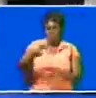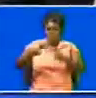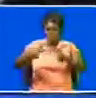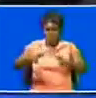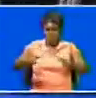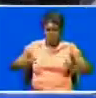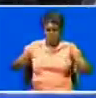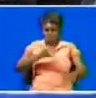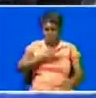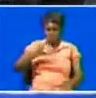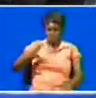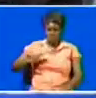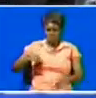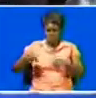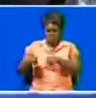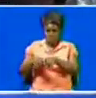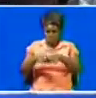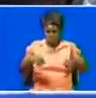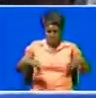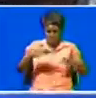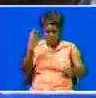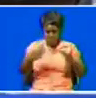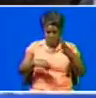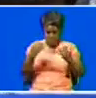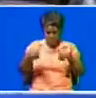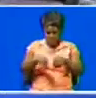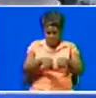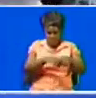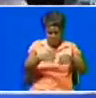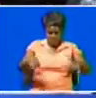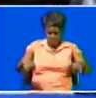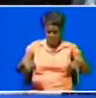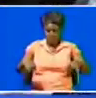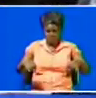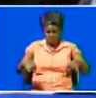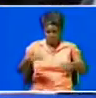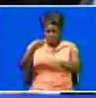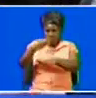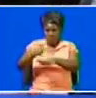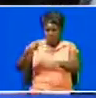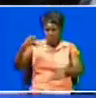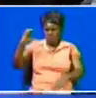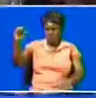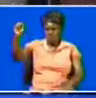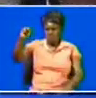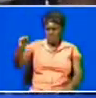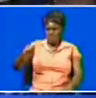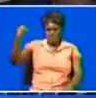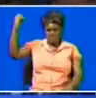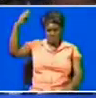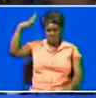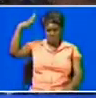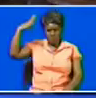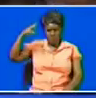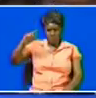toured pump stations, but after critical analysis of the pipeline, the committee decided to summon Energy CS John Munyes and the